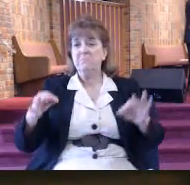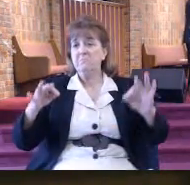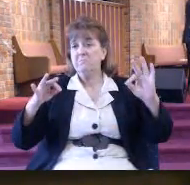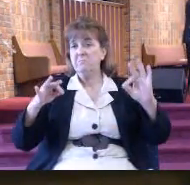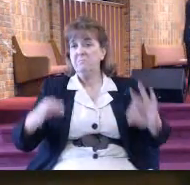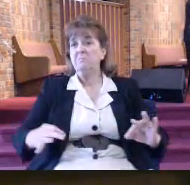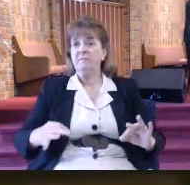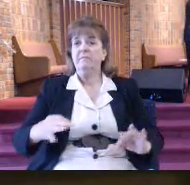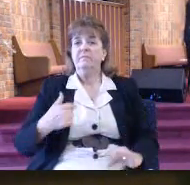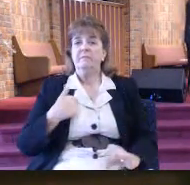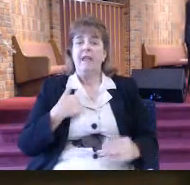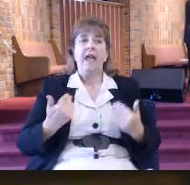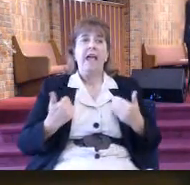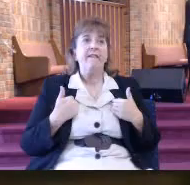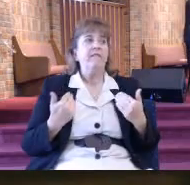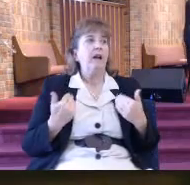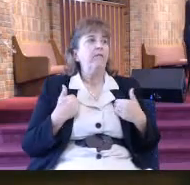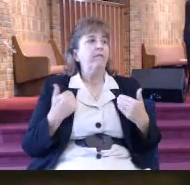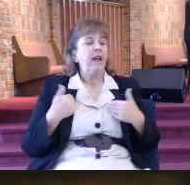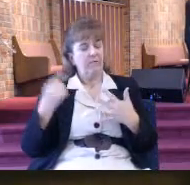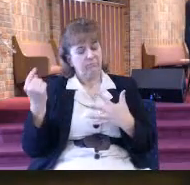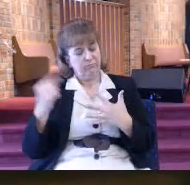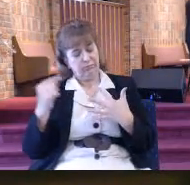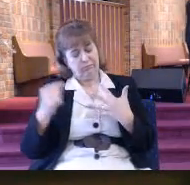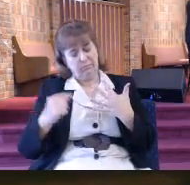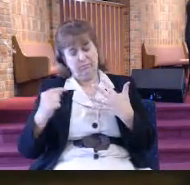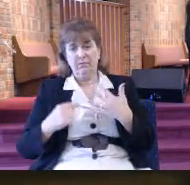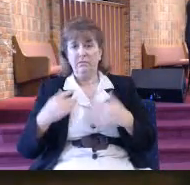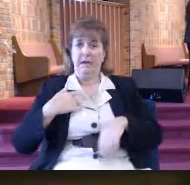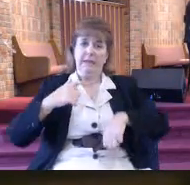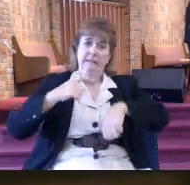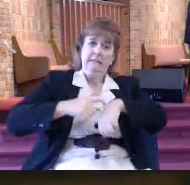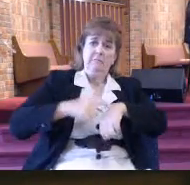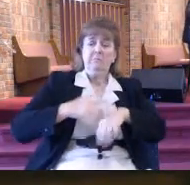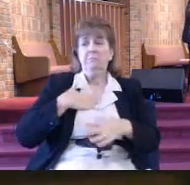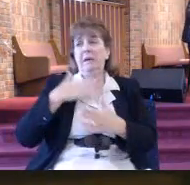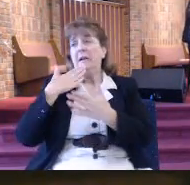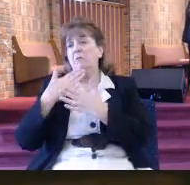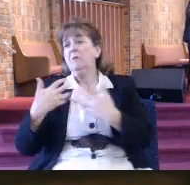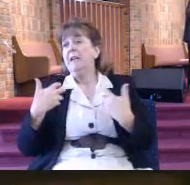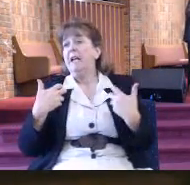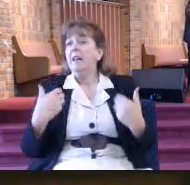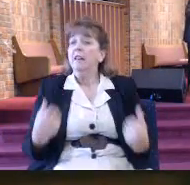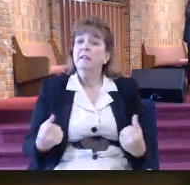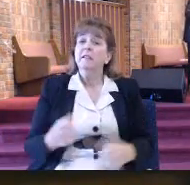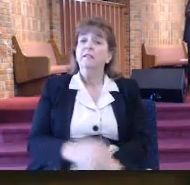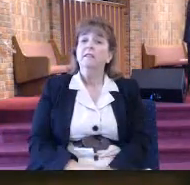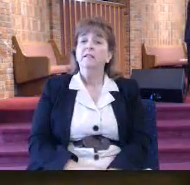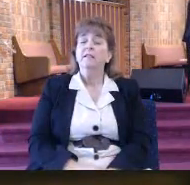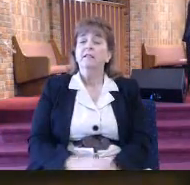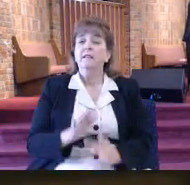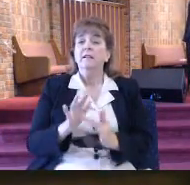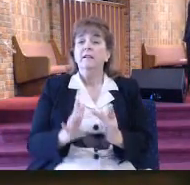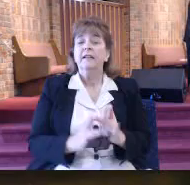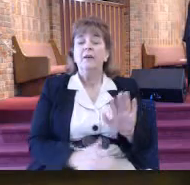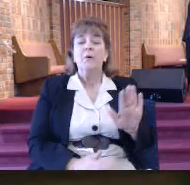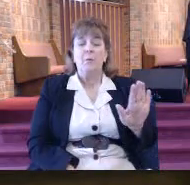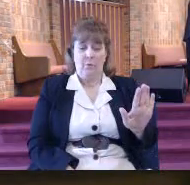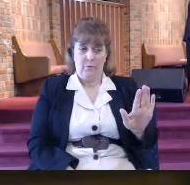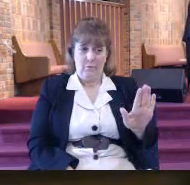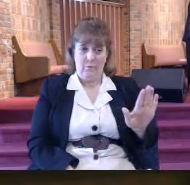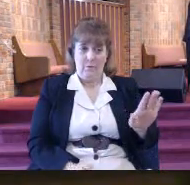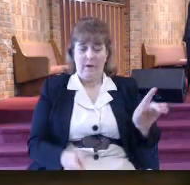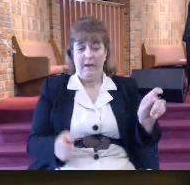because you say, I've got stuff and I've got time and I've got health. Jesus says, let me tweak